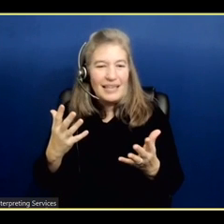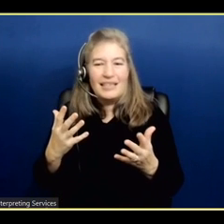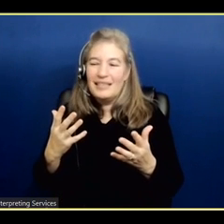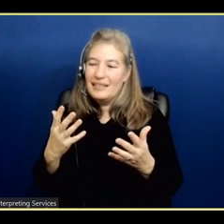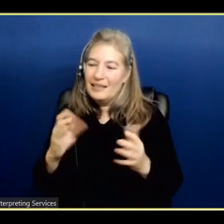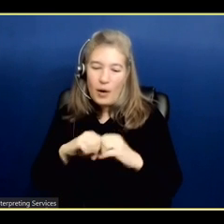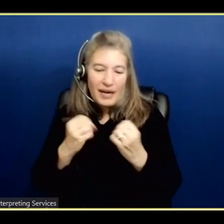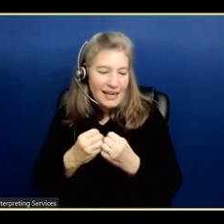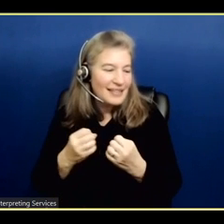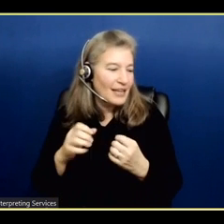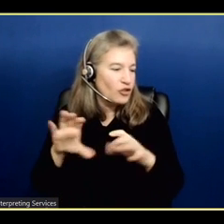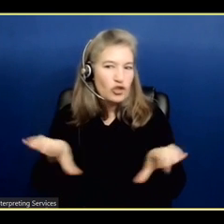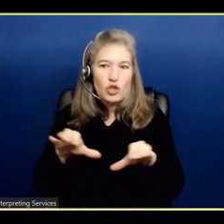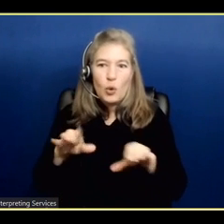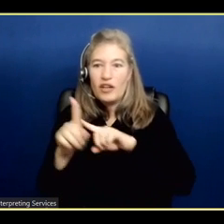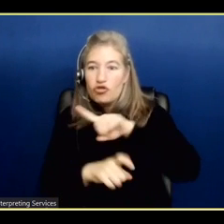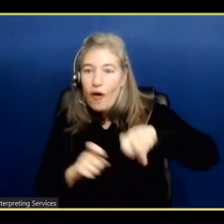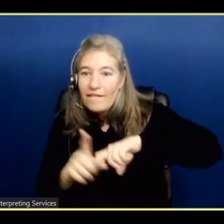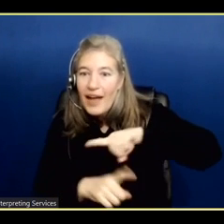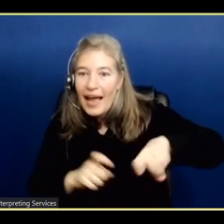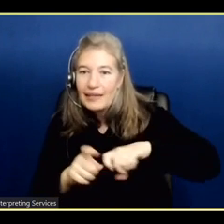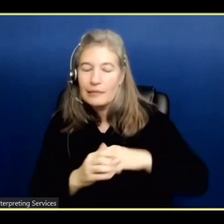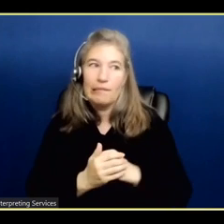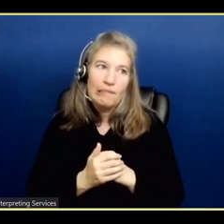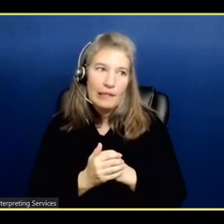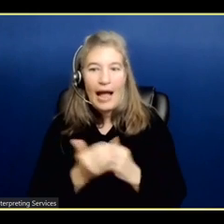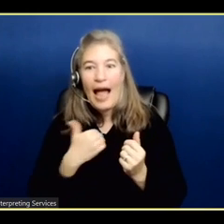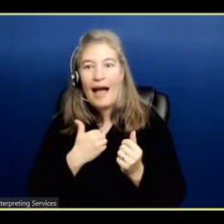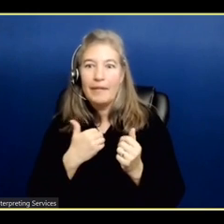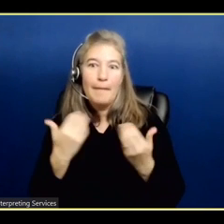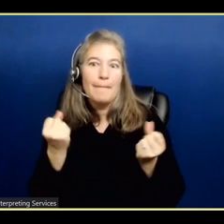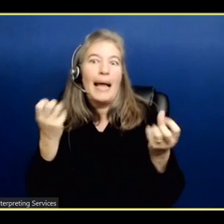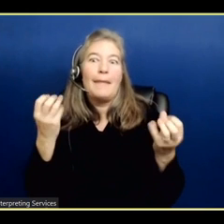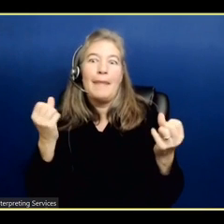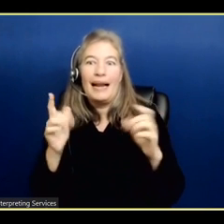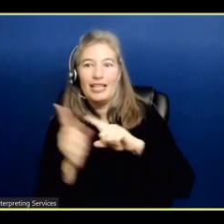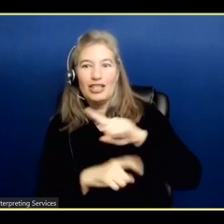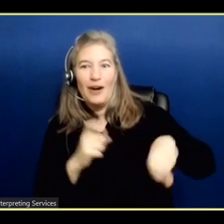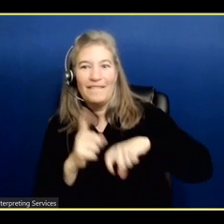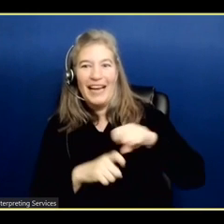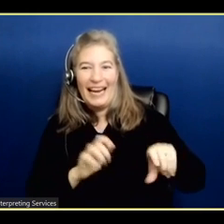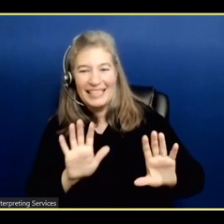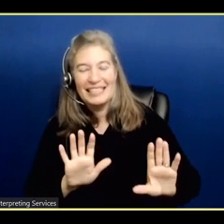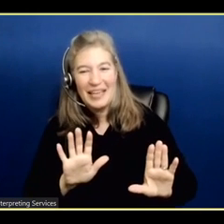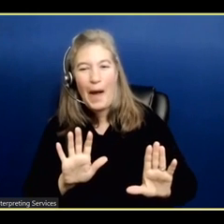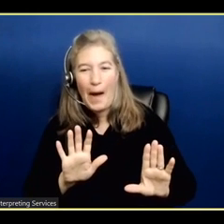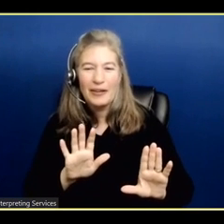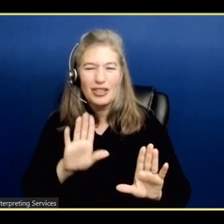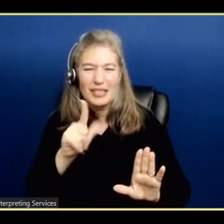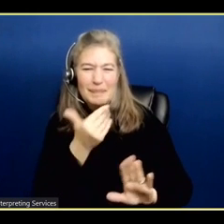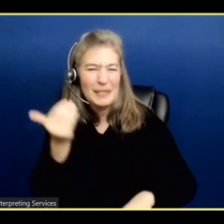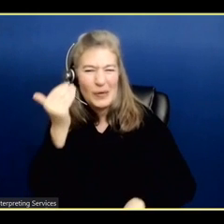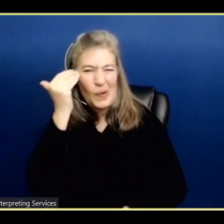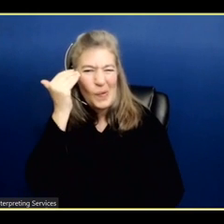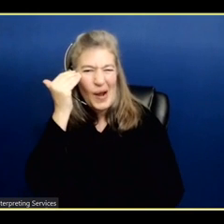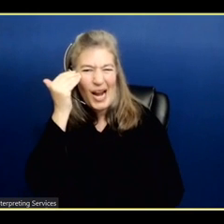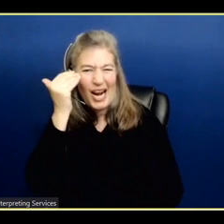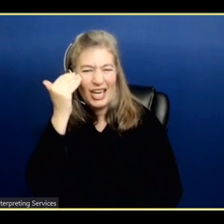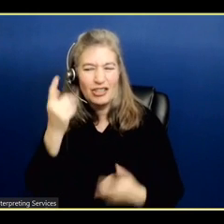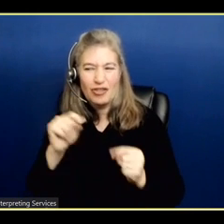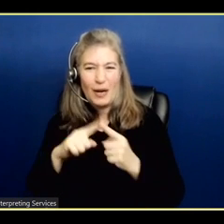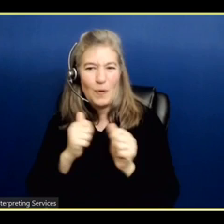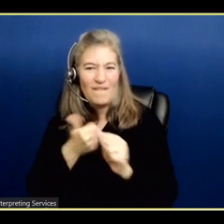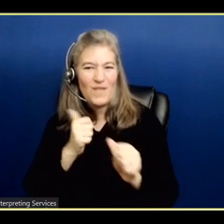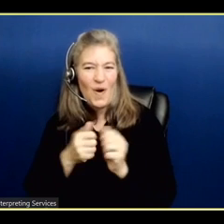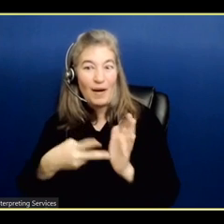doing surveys. There are a million surveys, so I think everyone should sort of be sensitive to that and try and avoid duplication when at